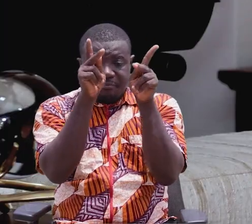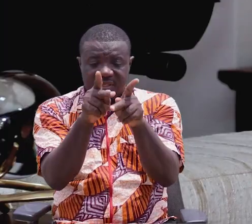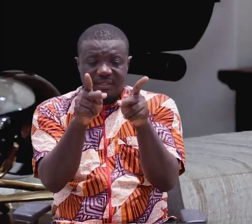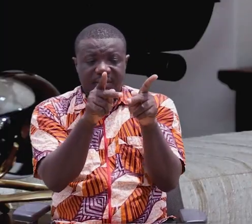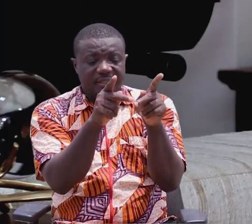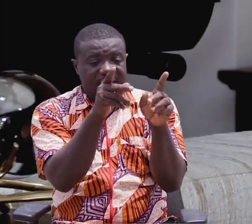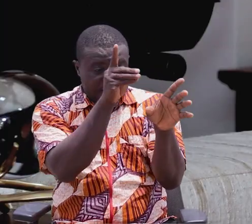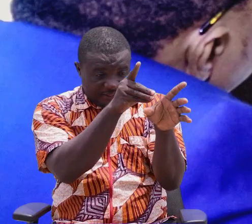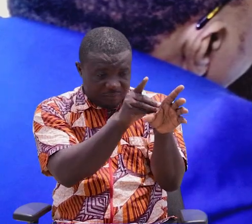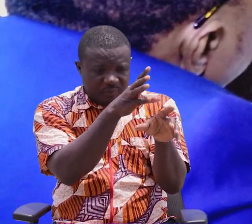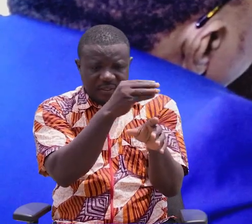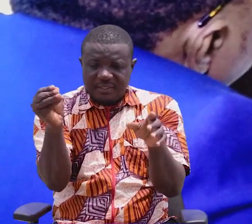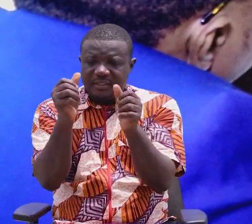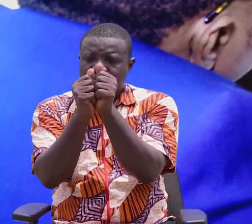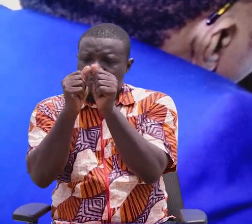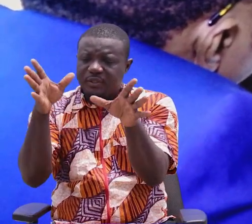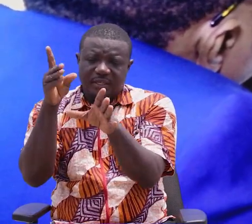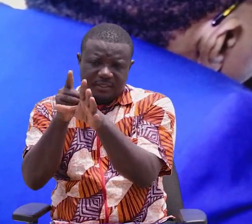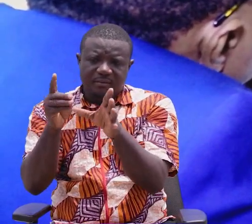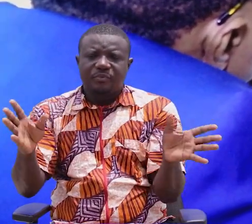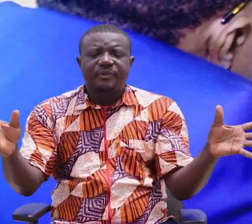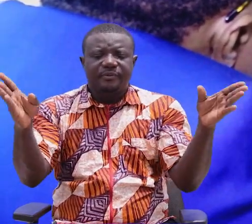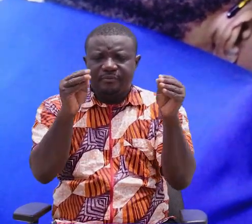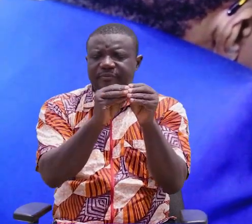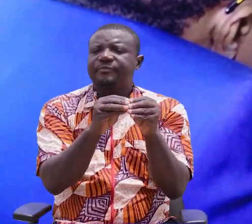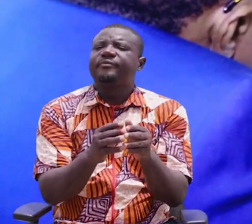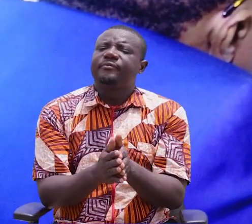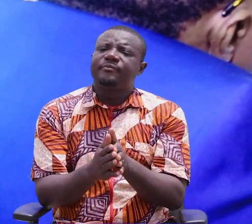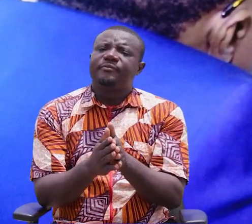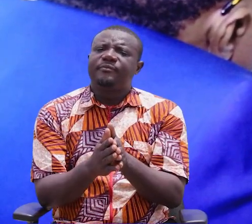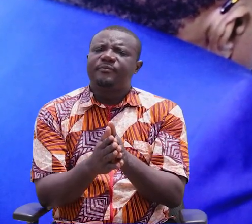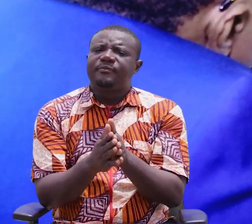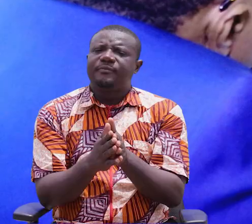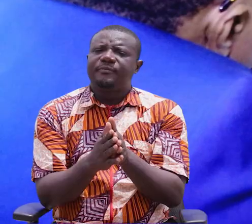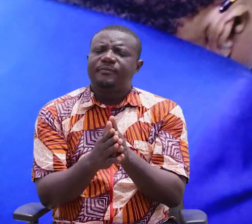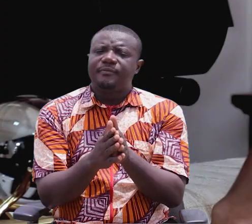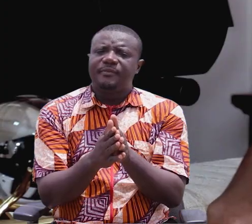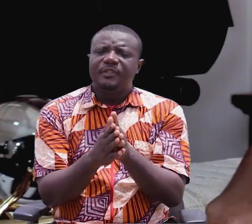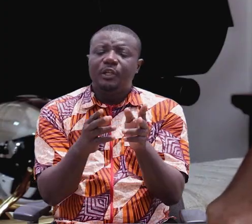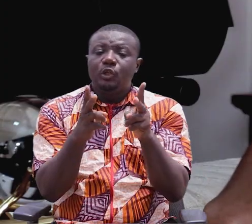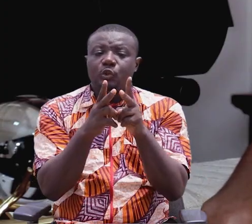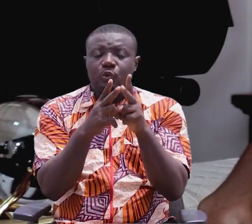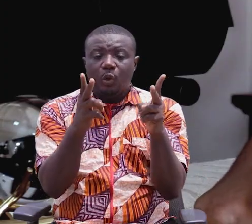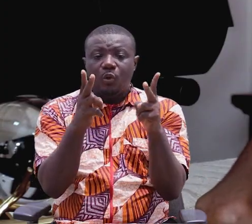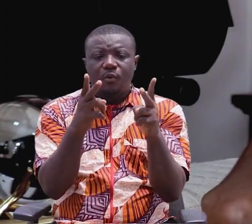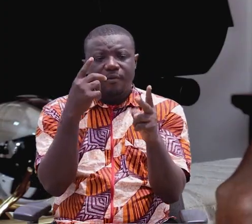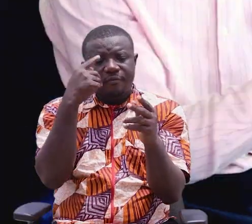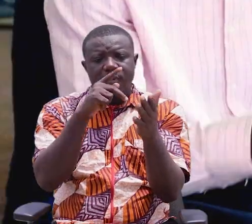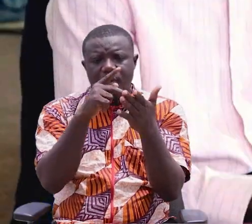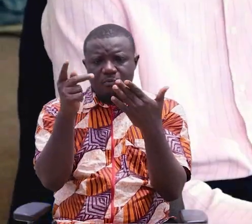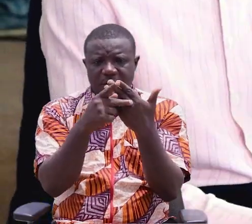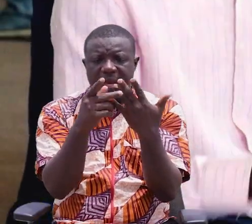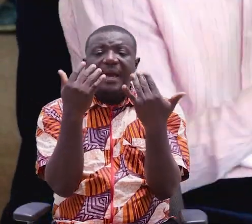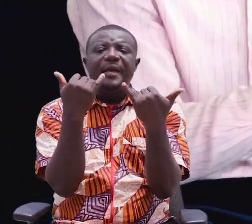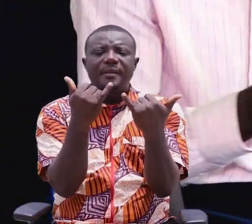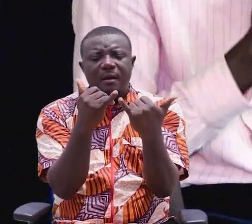add them to their team. I mean, for the first time, they had to collaborate with people who on a number of circumstances they